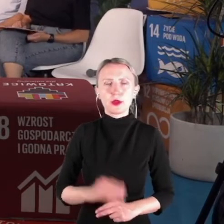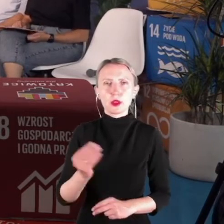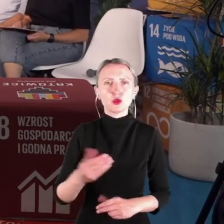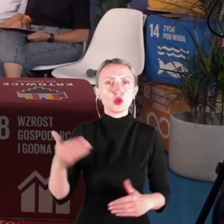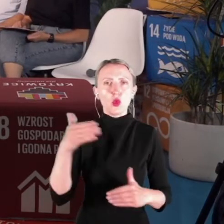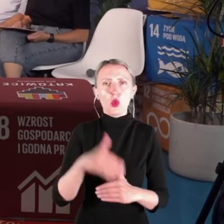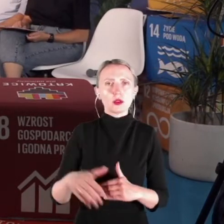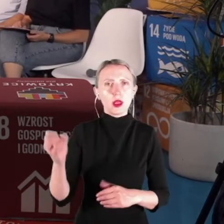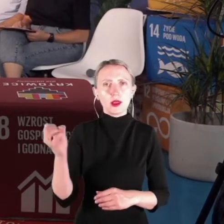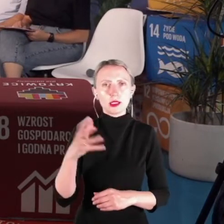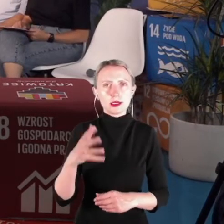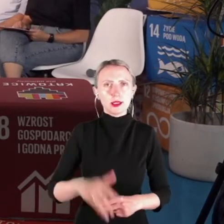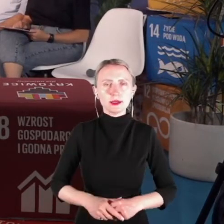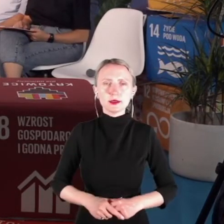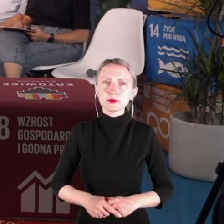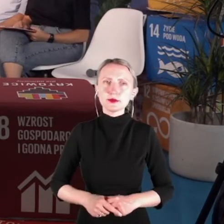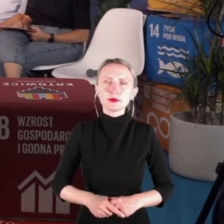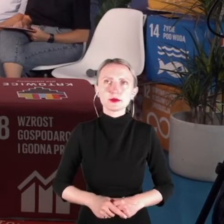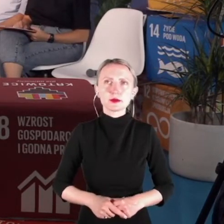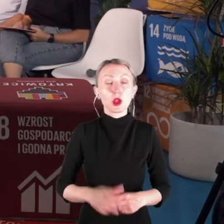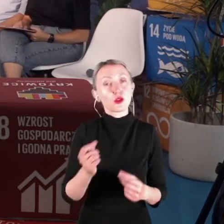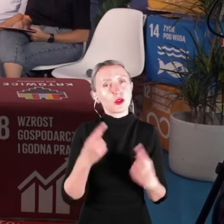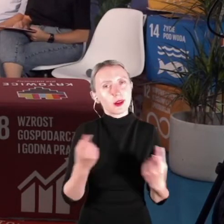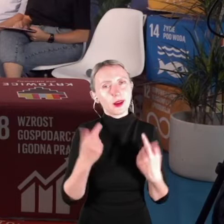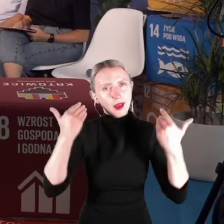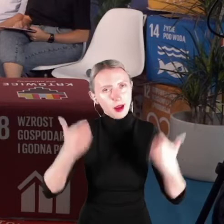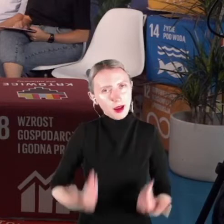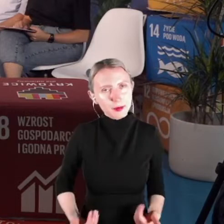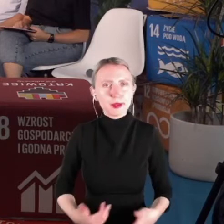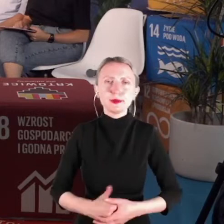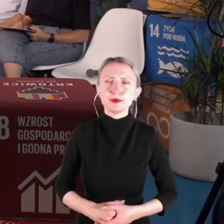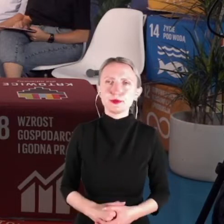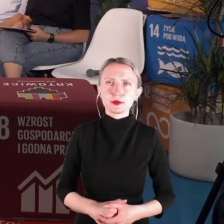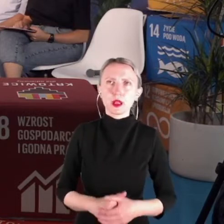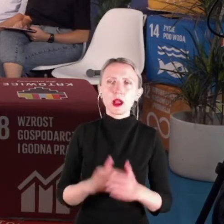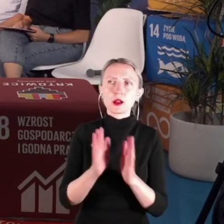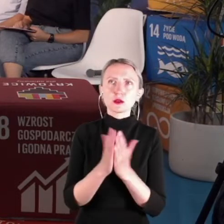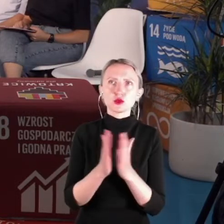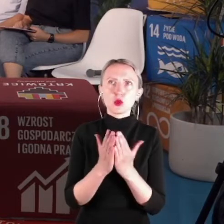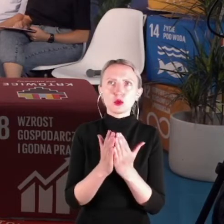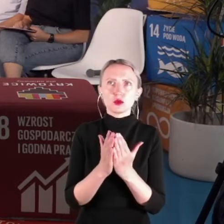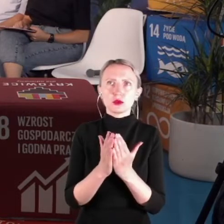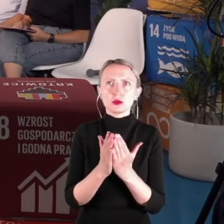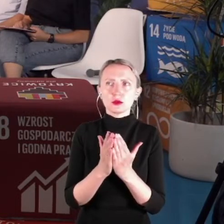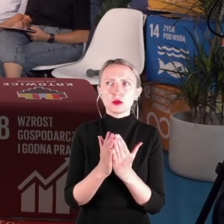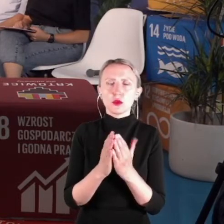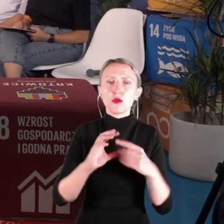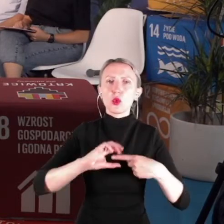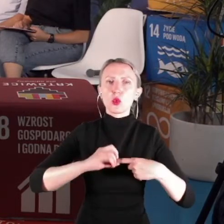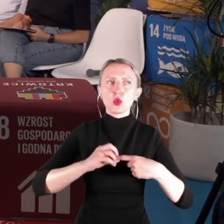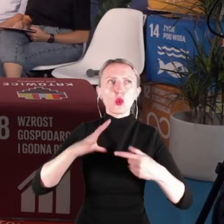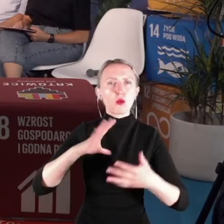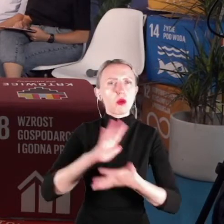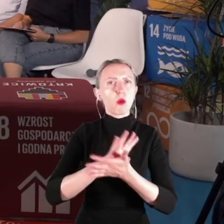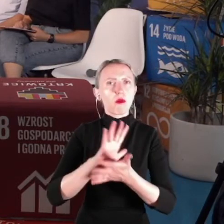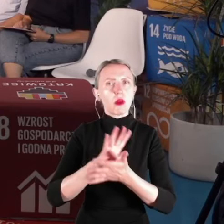of advertising. The book that summarizes the projects was just out in December, so those who are interested, I would be really,